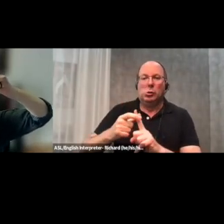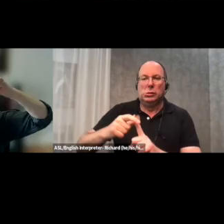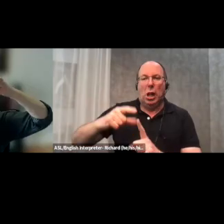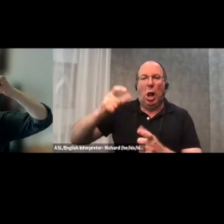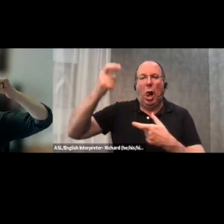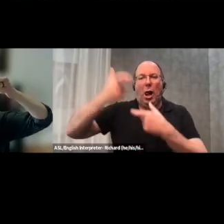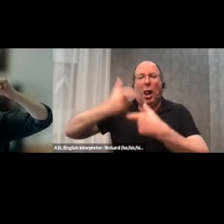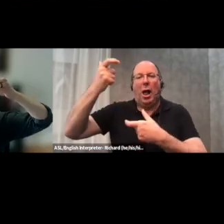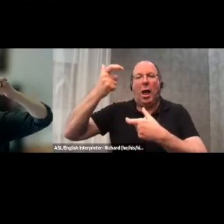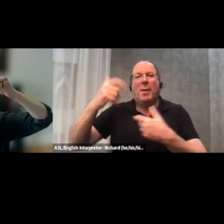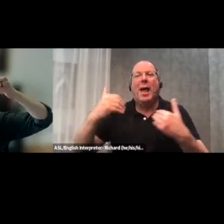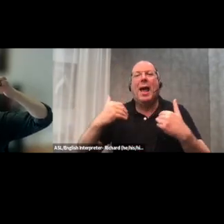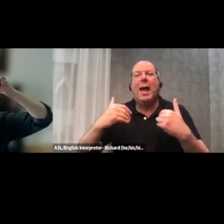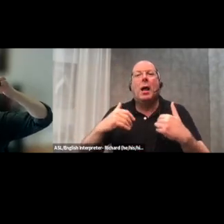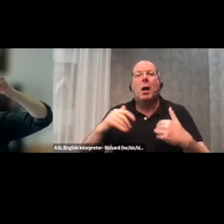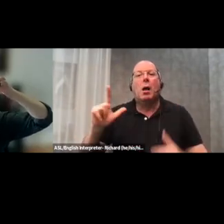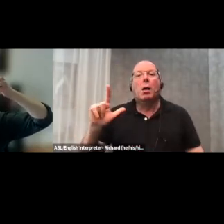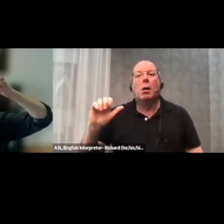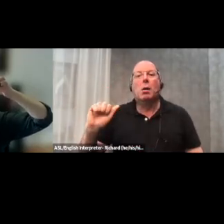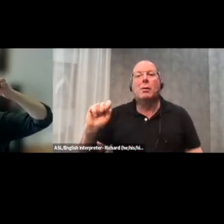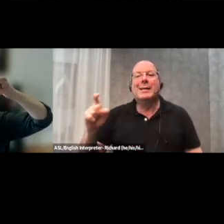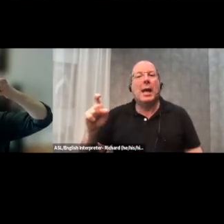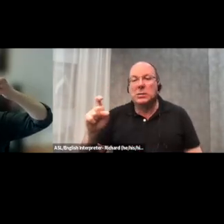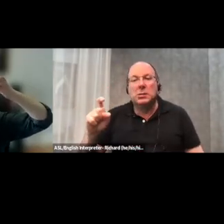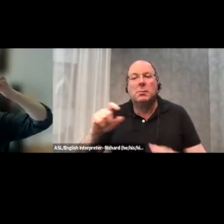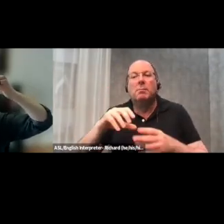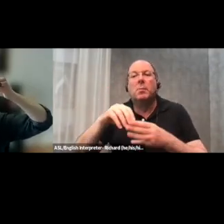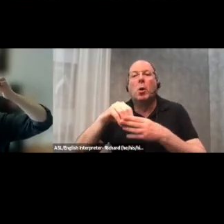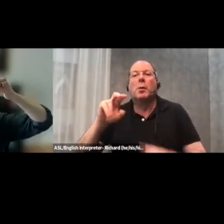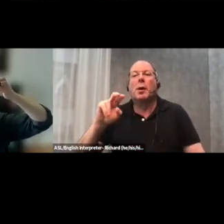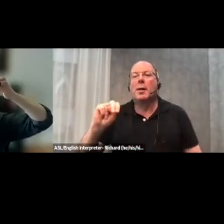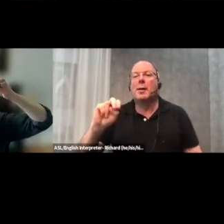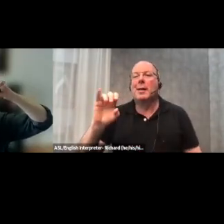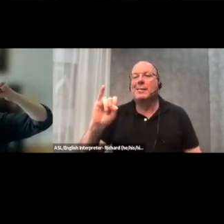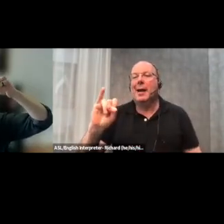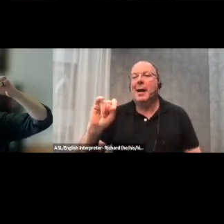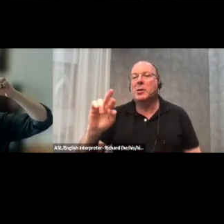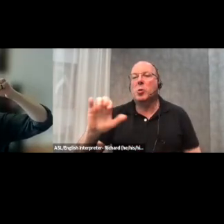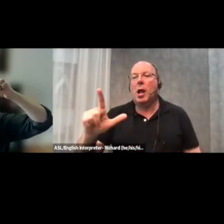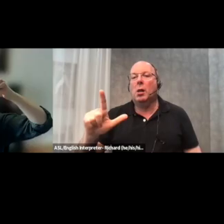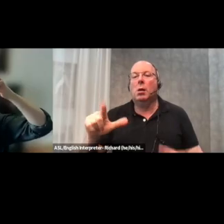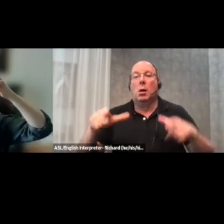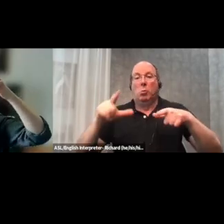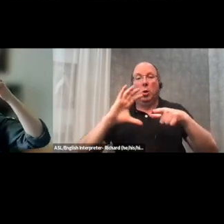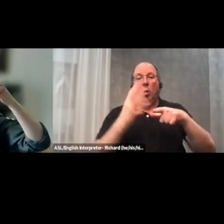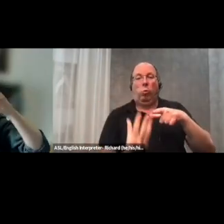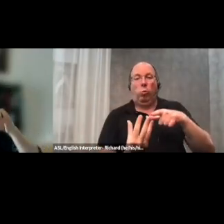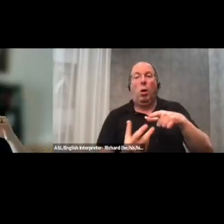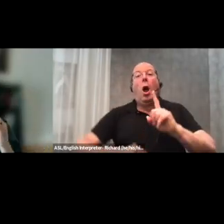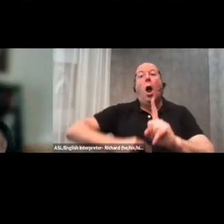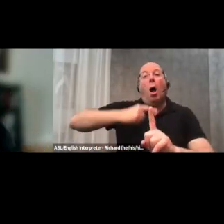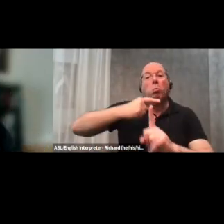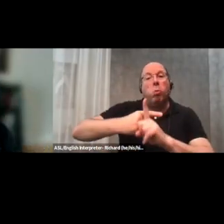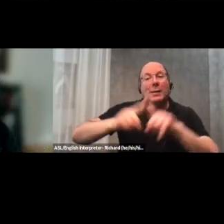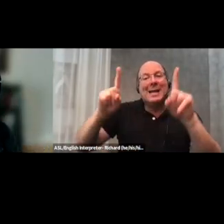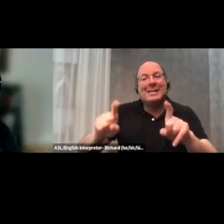It is made of nitrile instead of latex, which is nice, but it is inserted into the vagina. It can also be used anally. This was